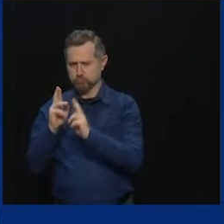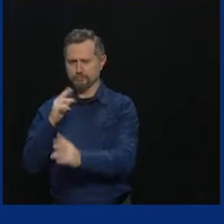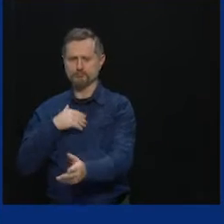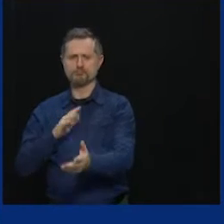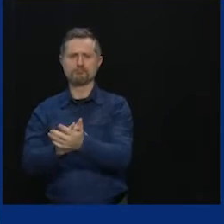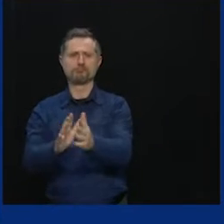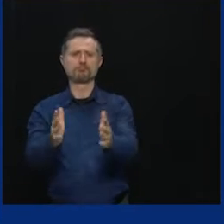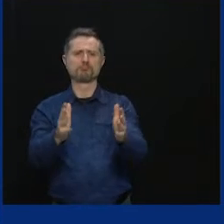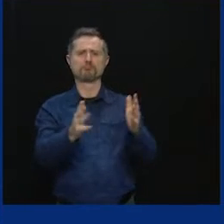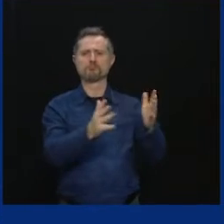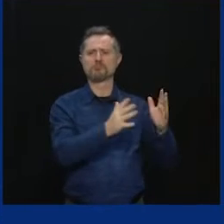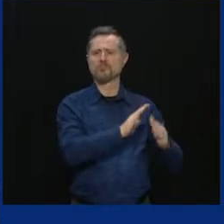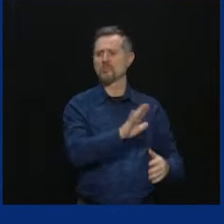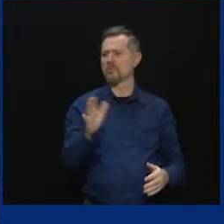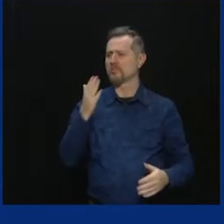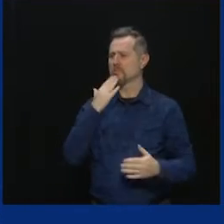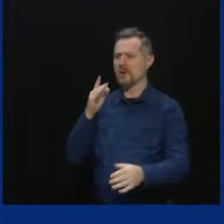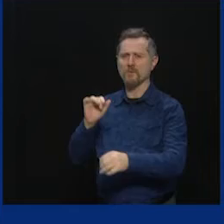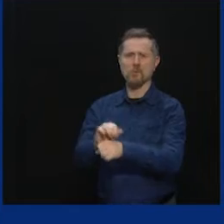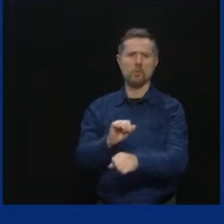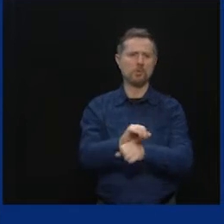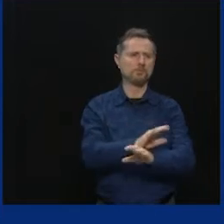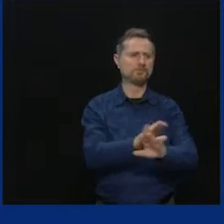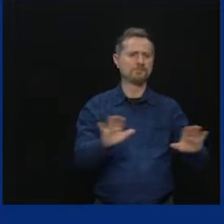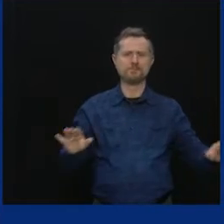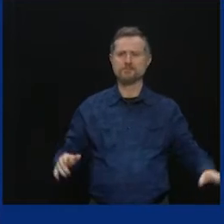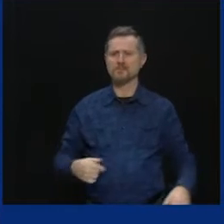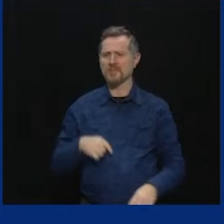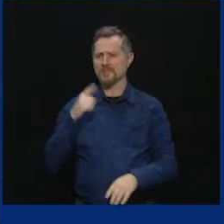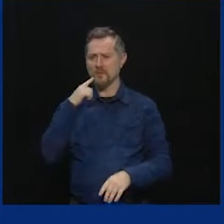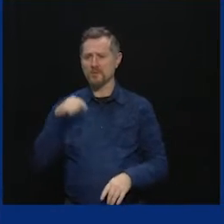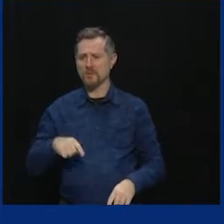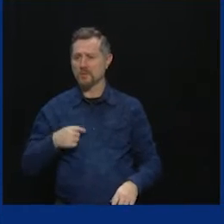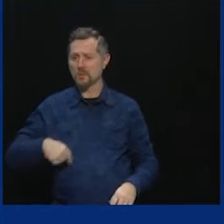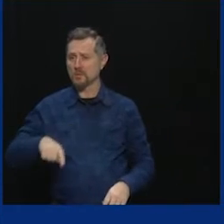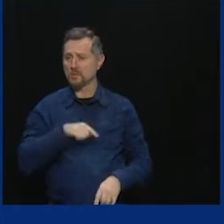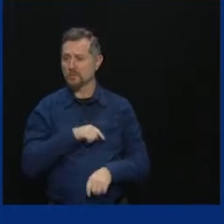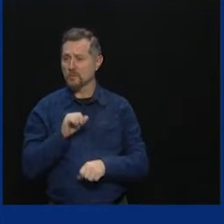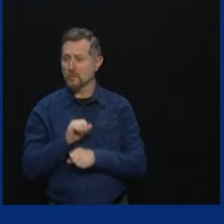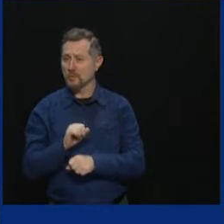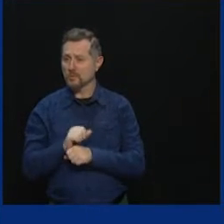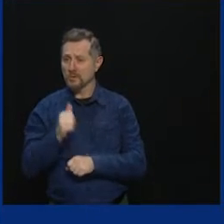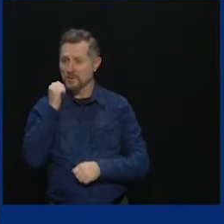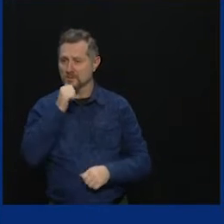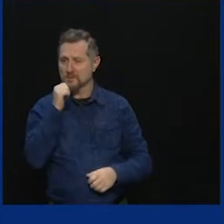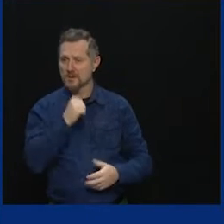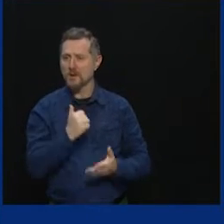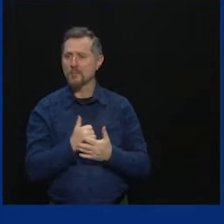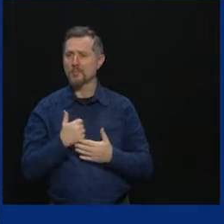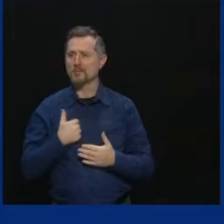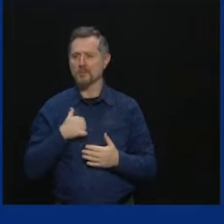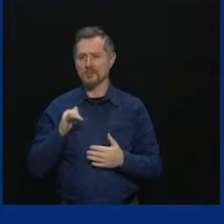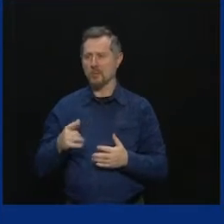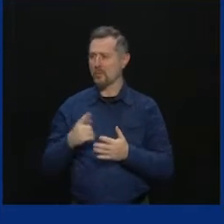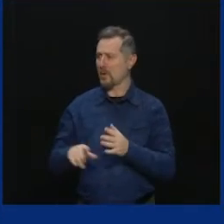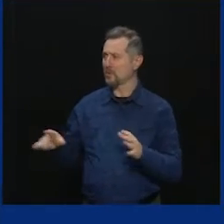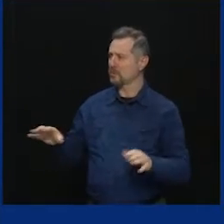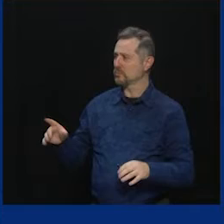them for their contributions in bringing this work that we do every day to life, especially